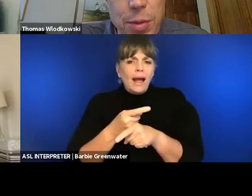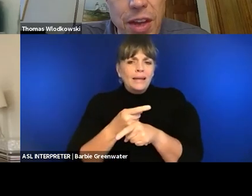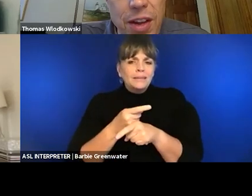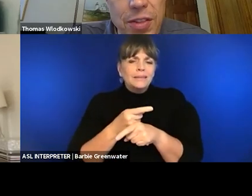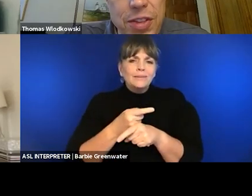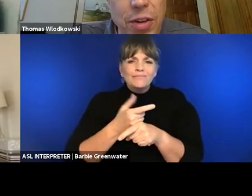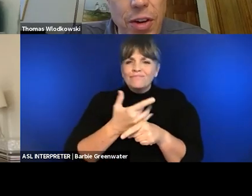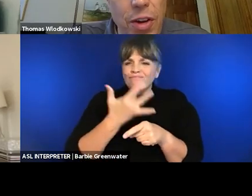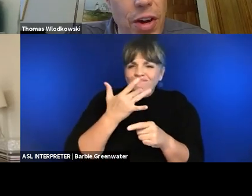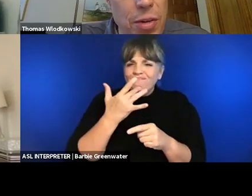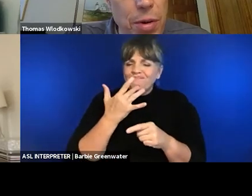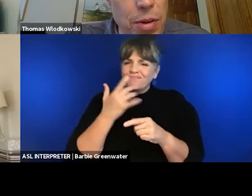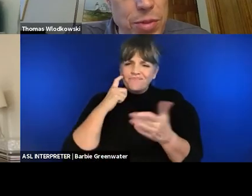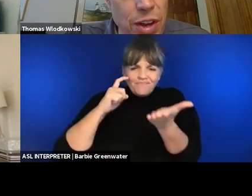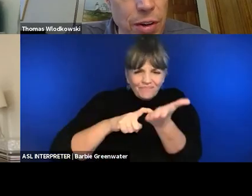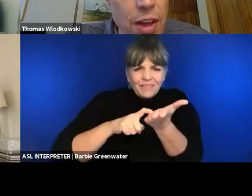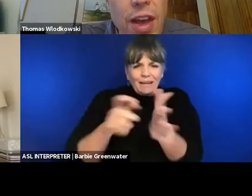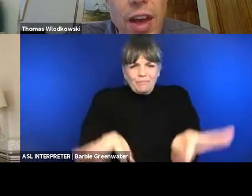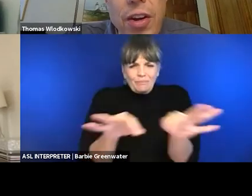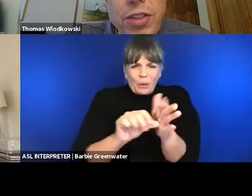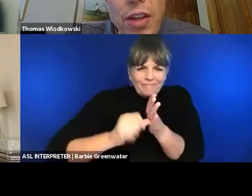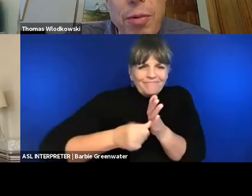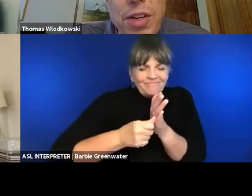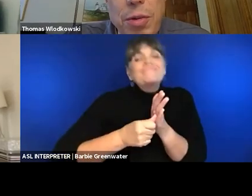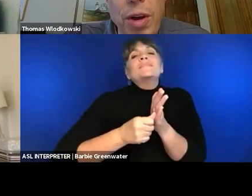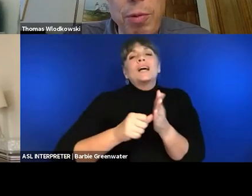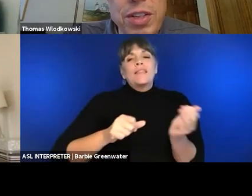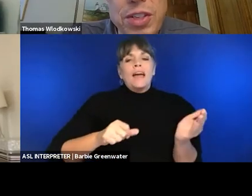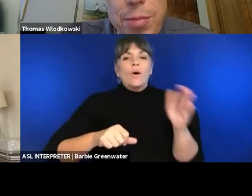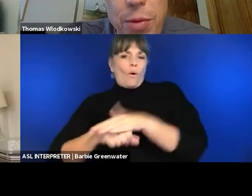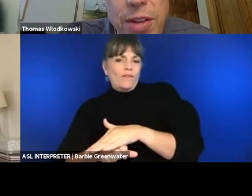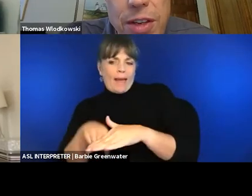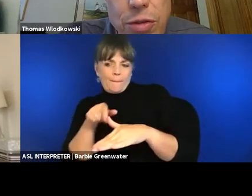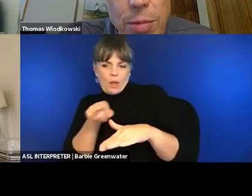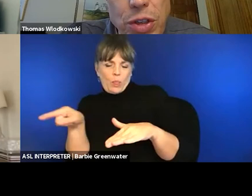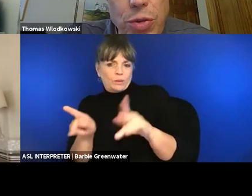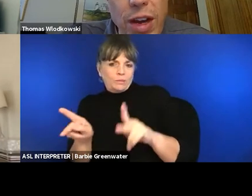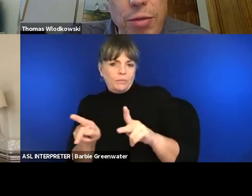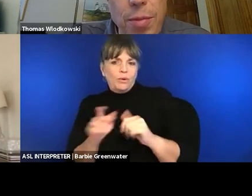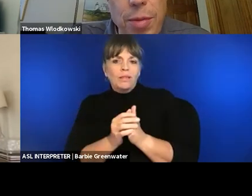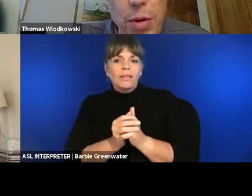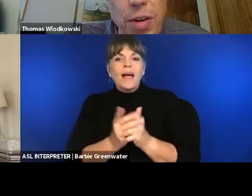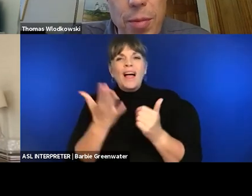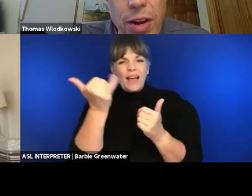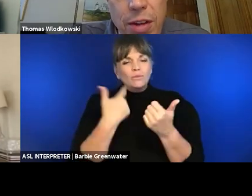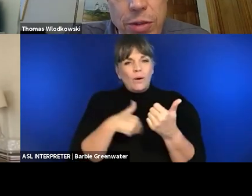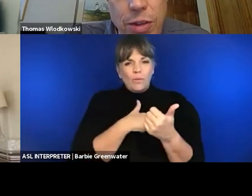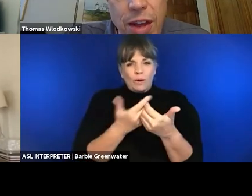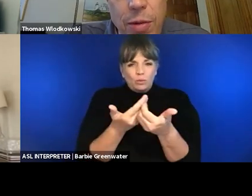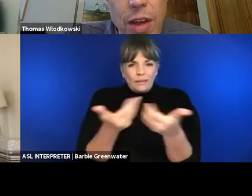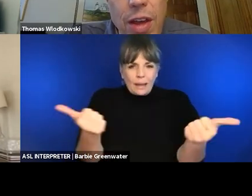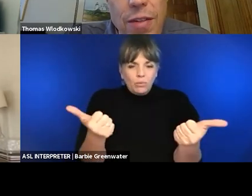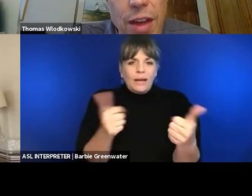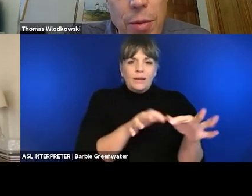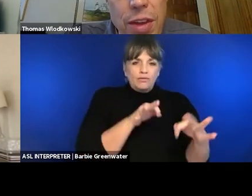it's available again on the secondary audio program channel. And here's another reason why we want to separate the description track from the program audio, so